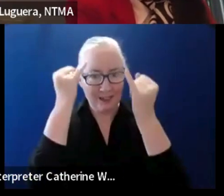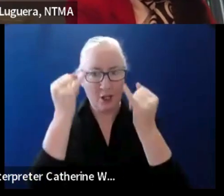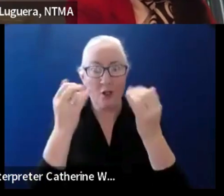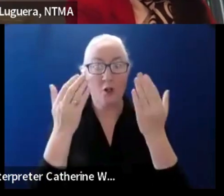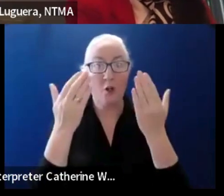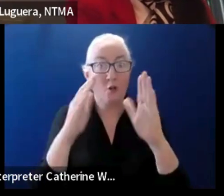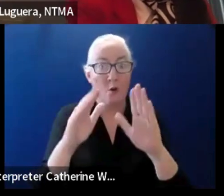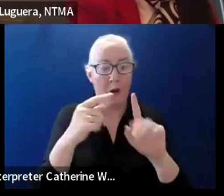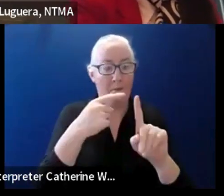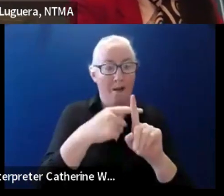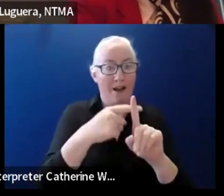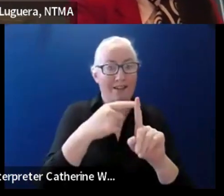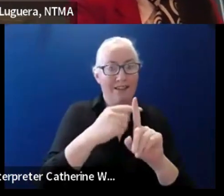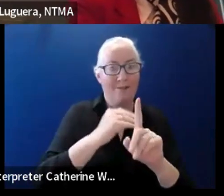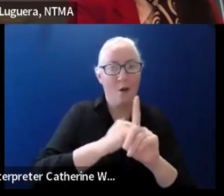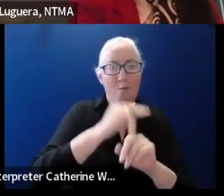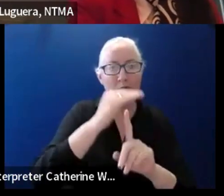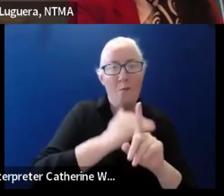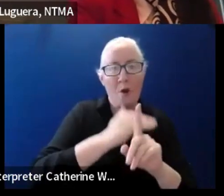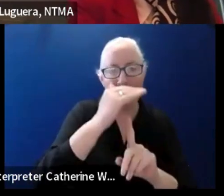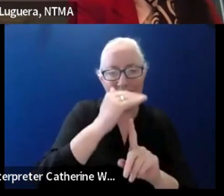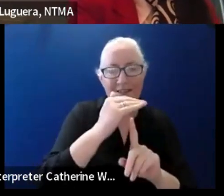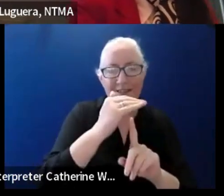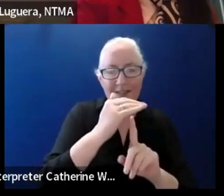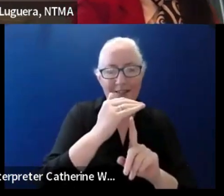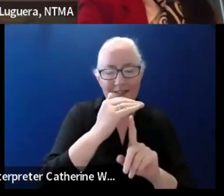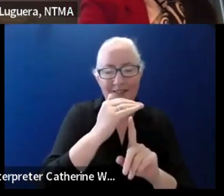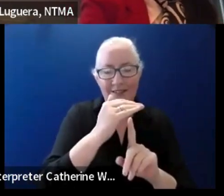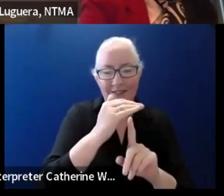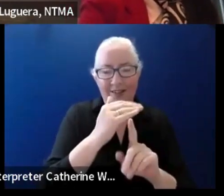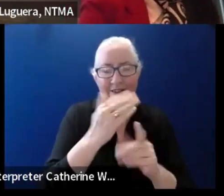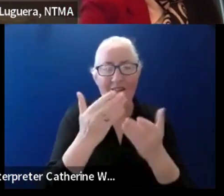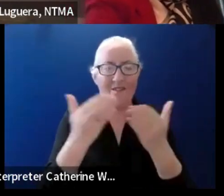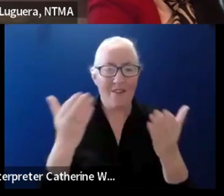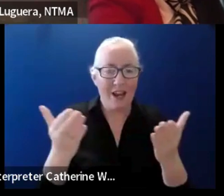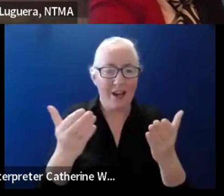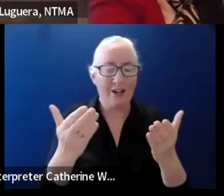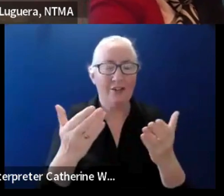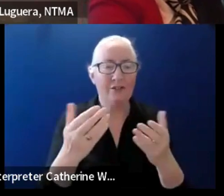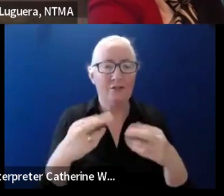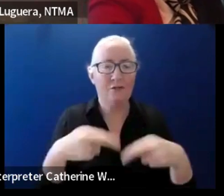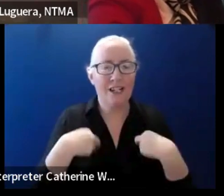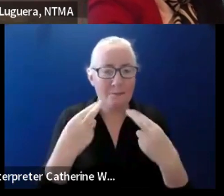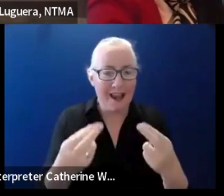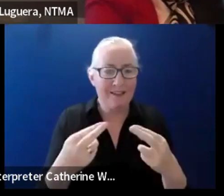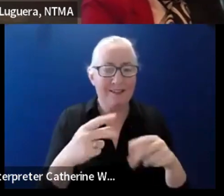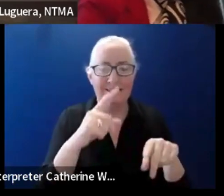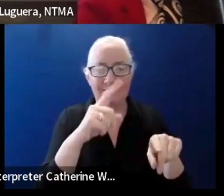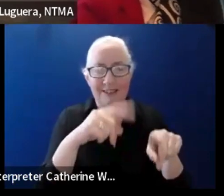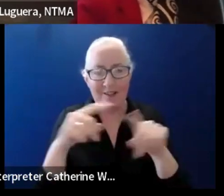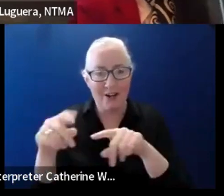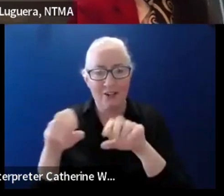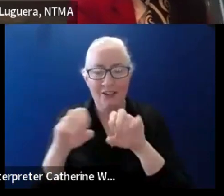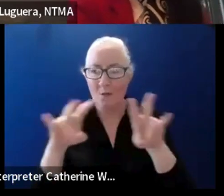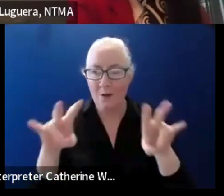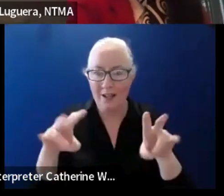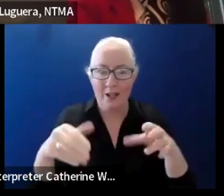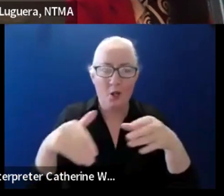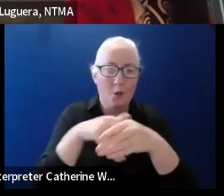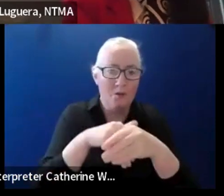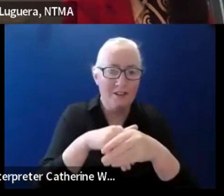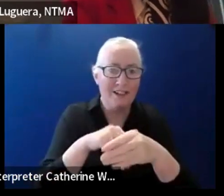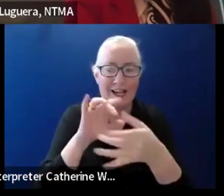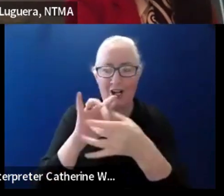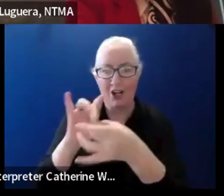to positively promote FREDI, which stands for Fairness, Respect, Equality, Diversity, Inclusion and